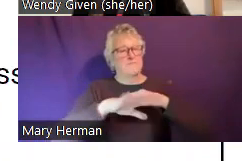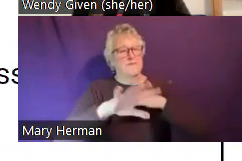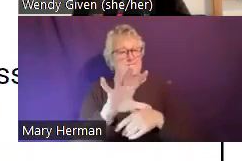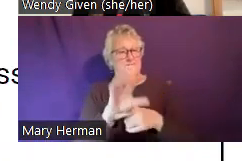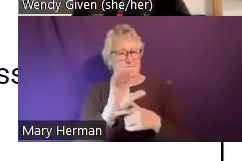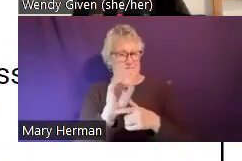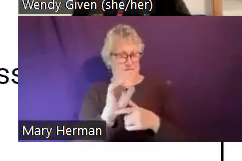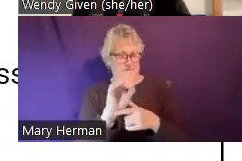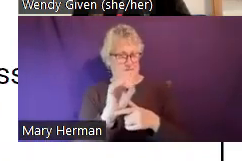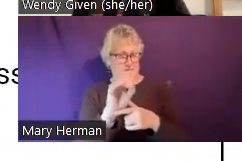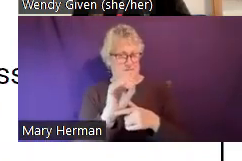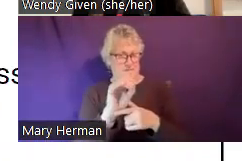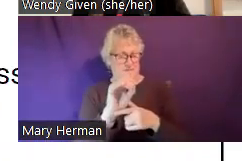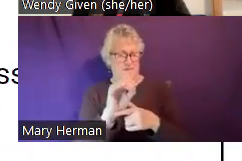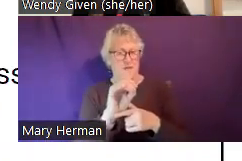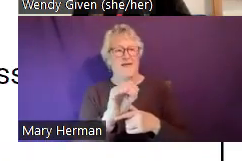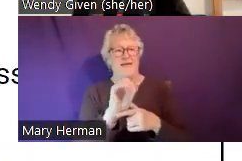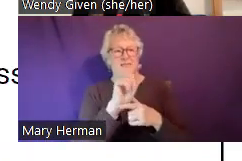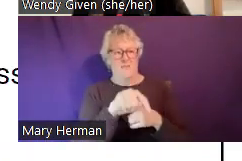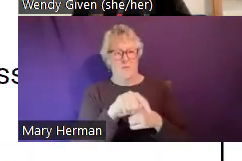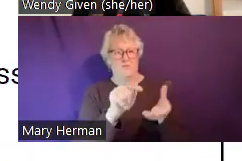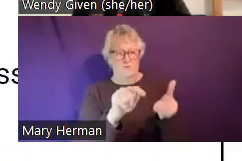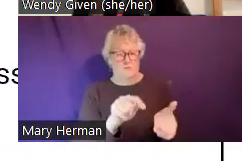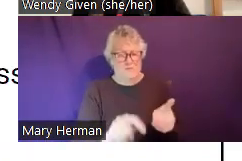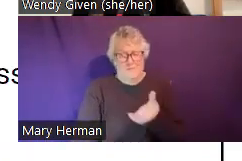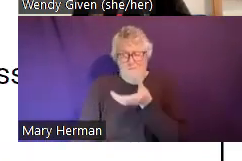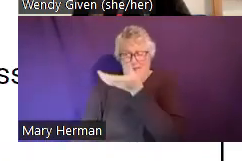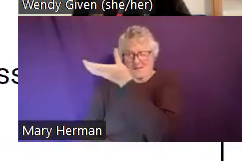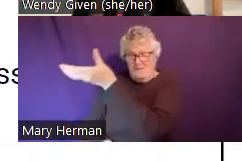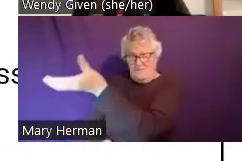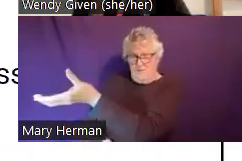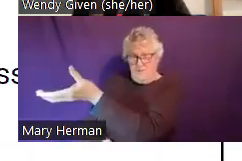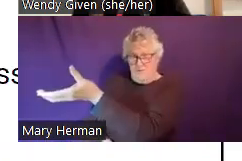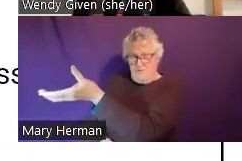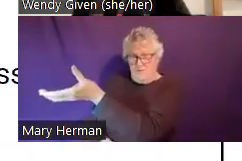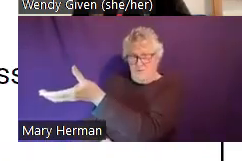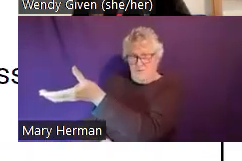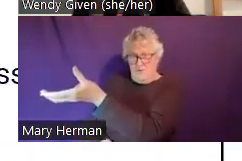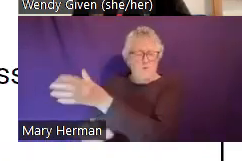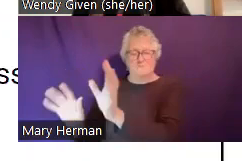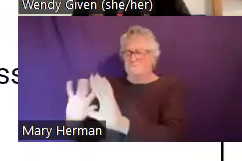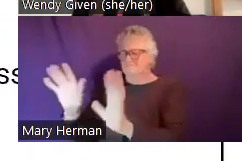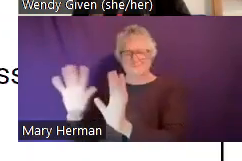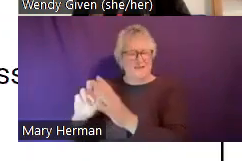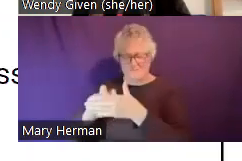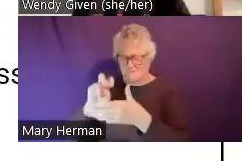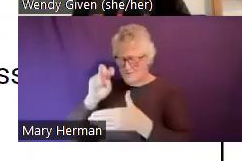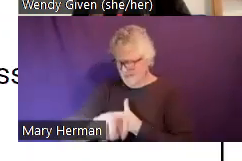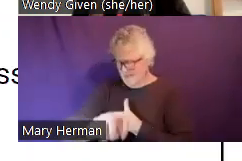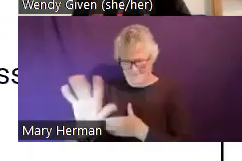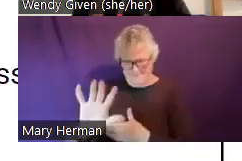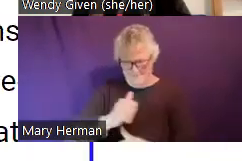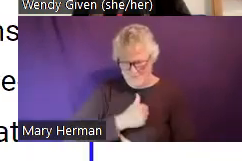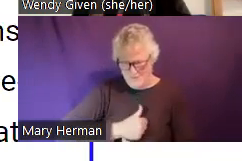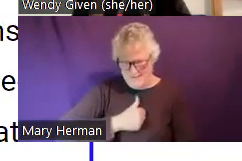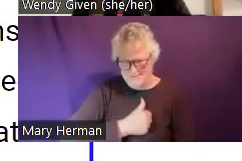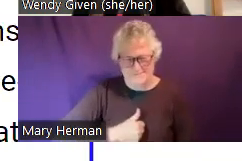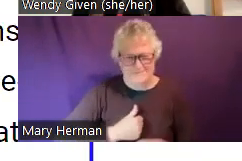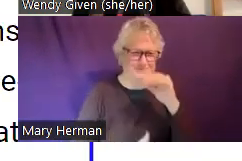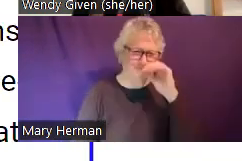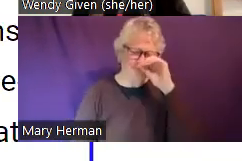then pass on to, oh, wait a minute, I'm getting ahead of myself, actually. This is,